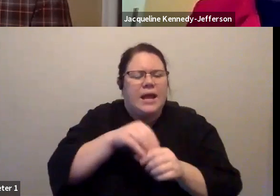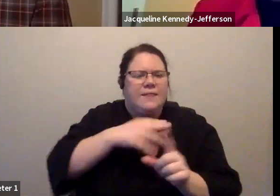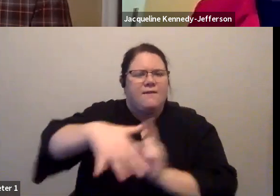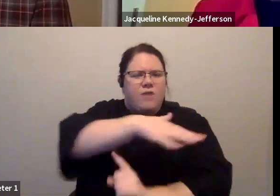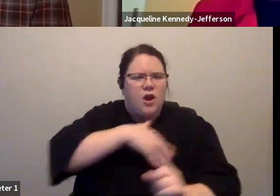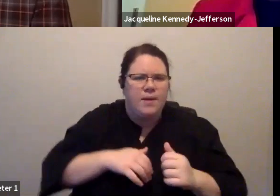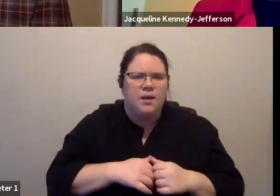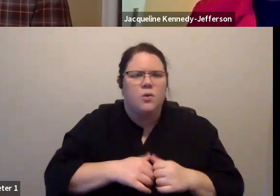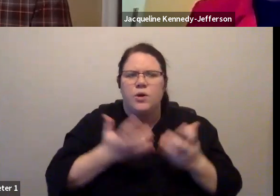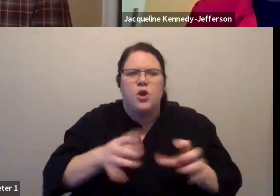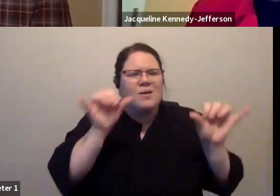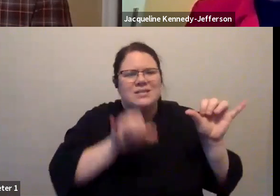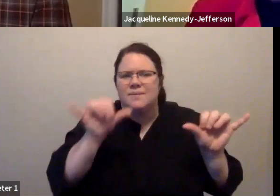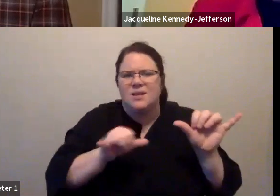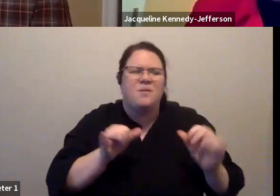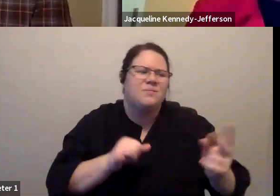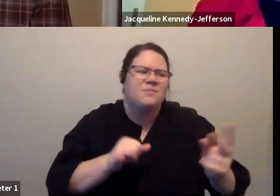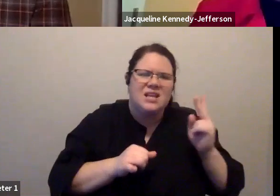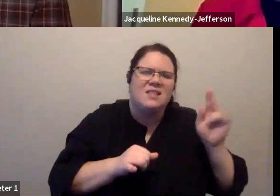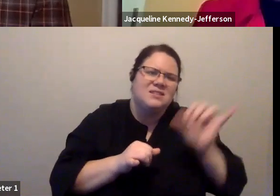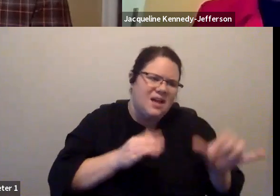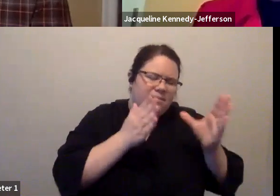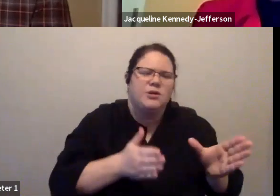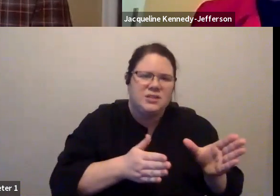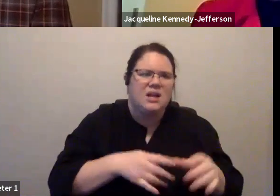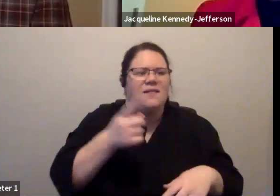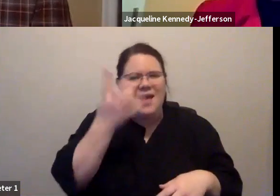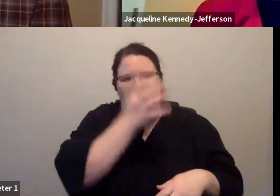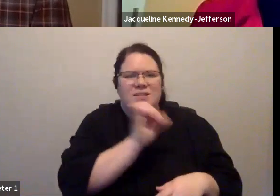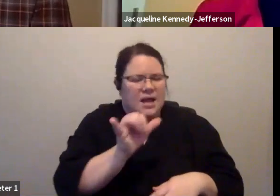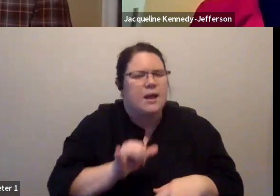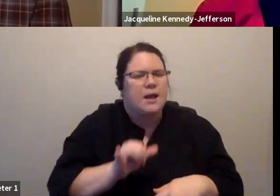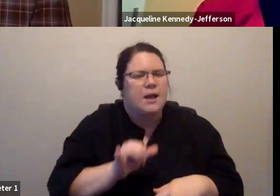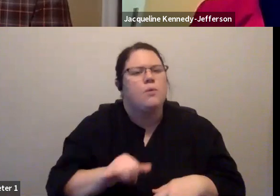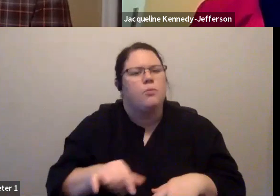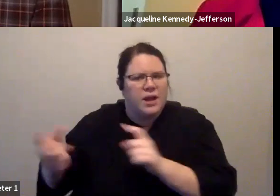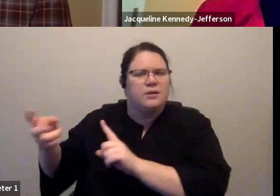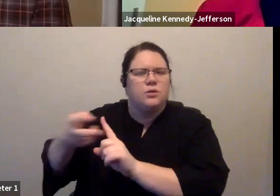that we are currently doing as well.